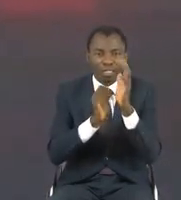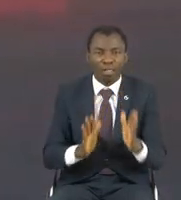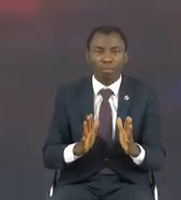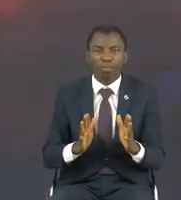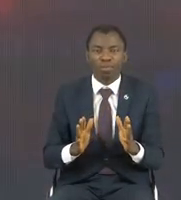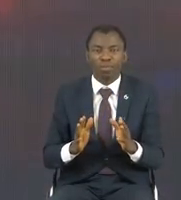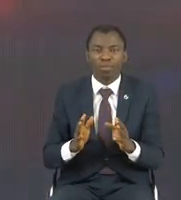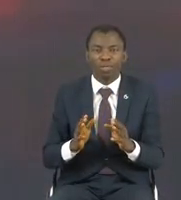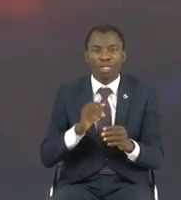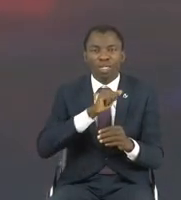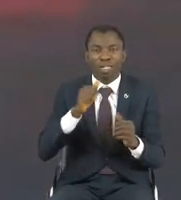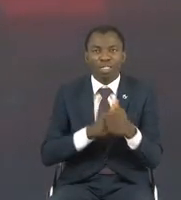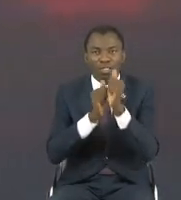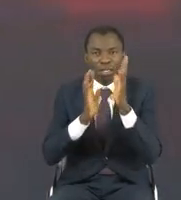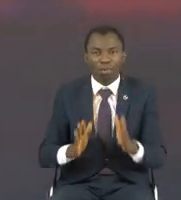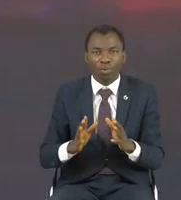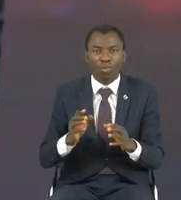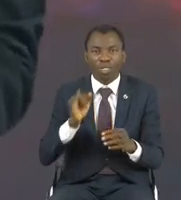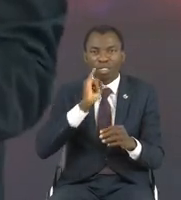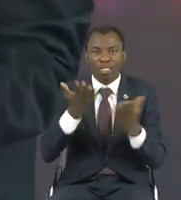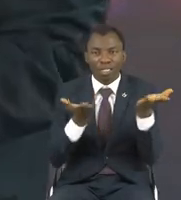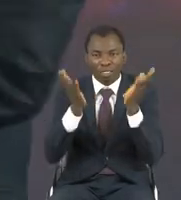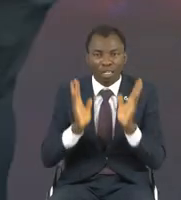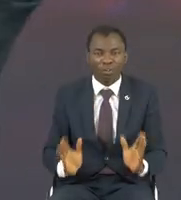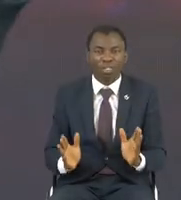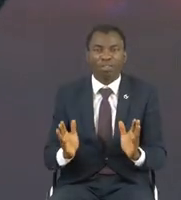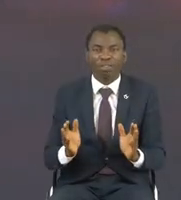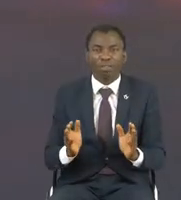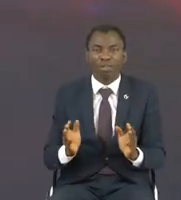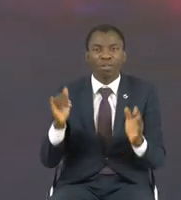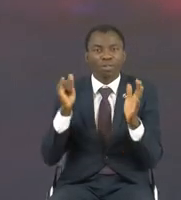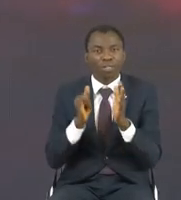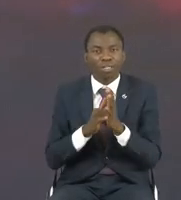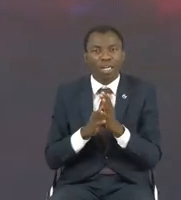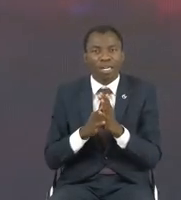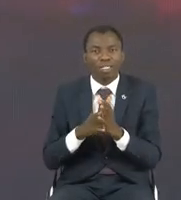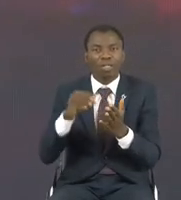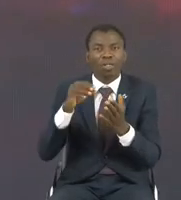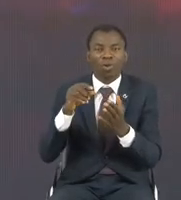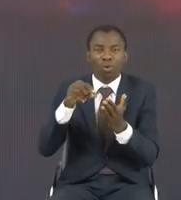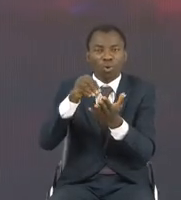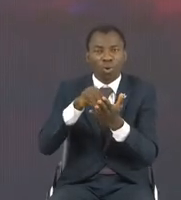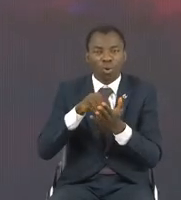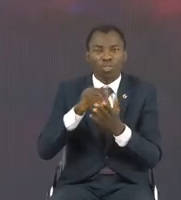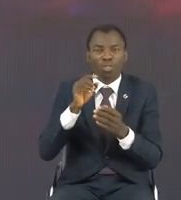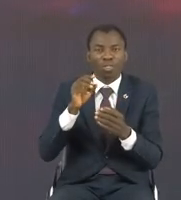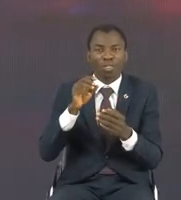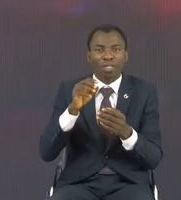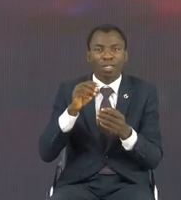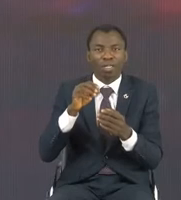A disciple is a servant that owns Christ as